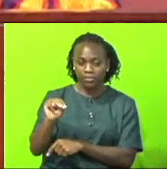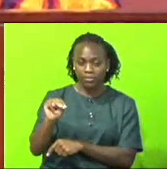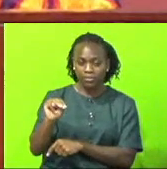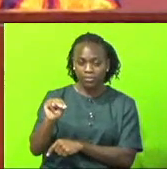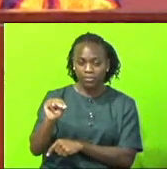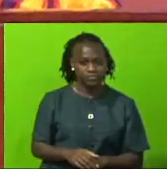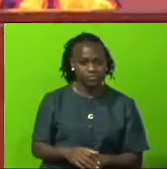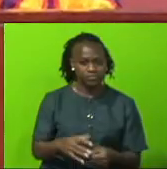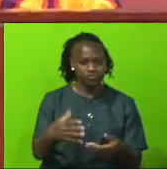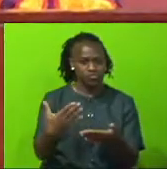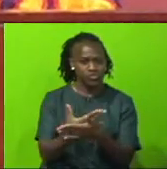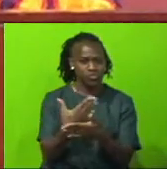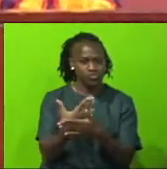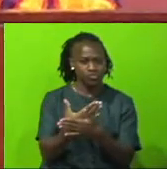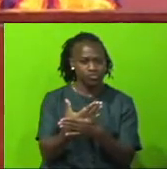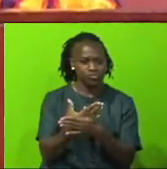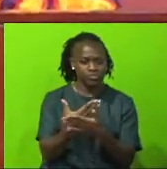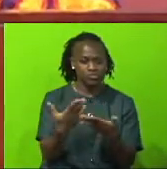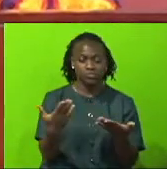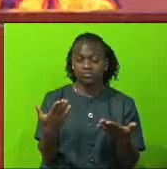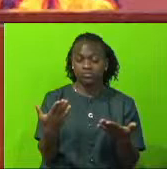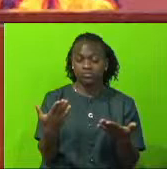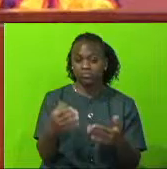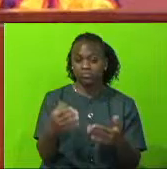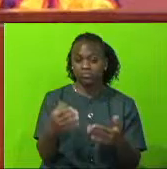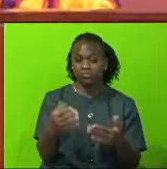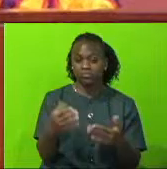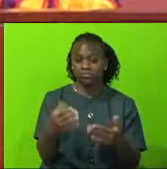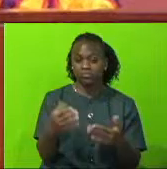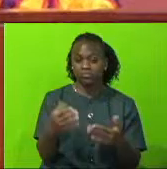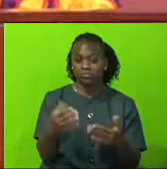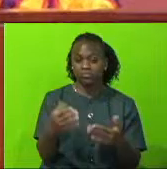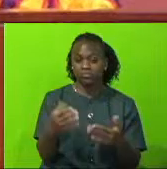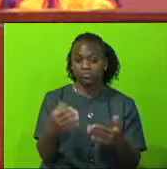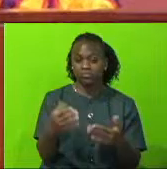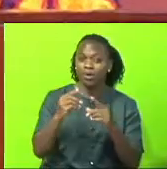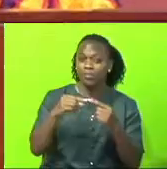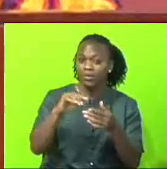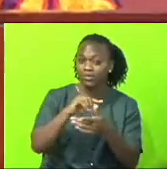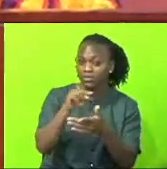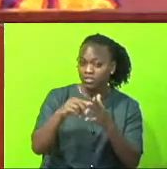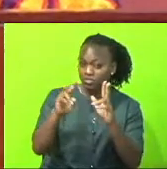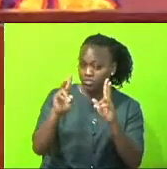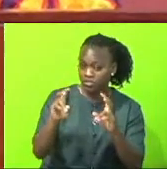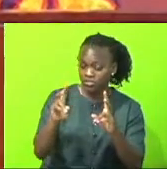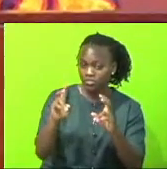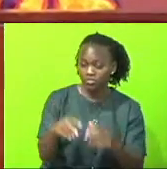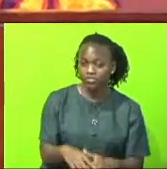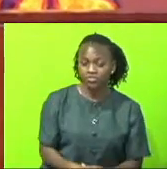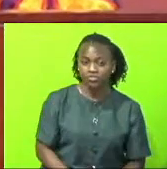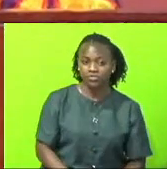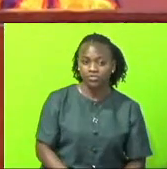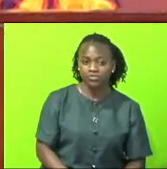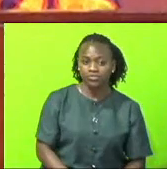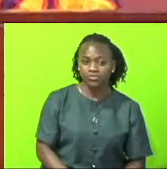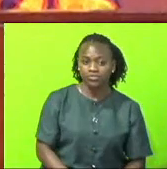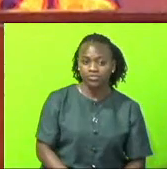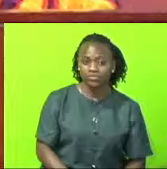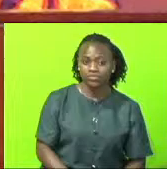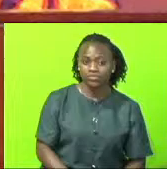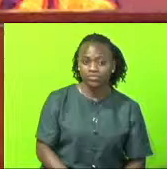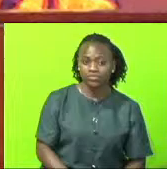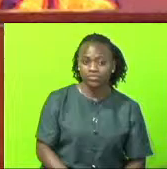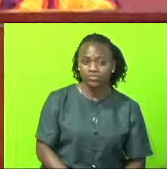headline news of 5:30, I believe it's called the news, I've forgotten the name, started